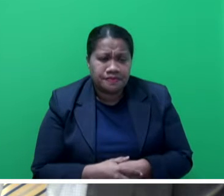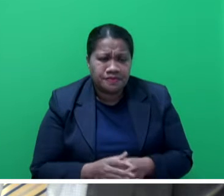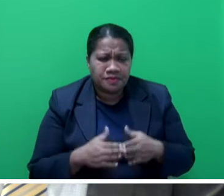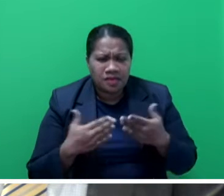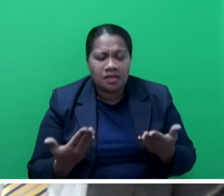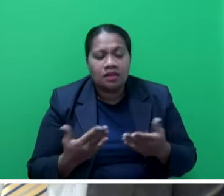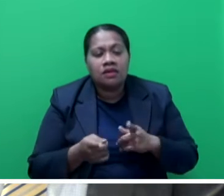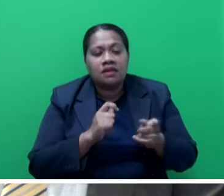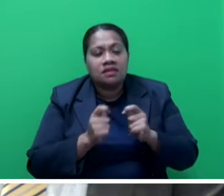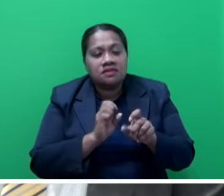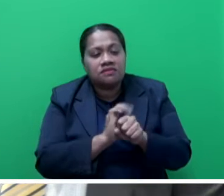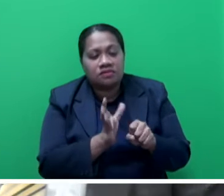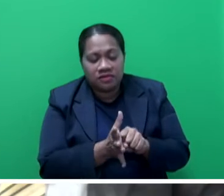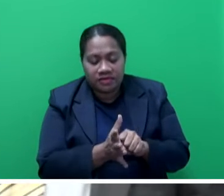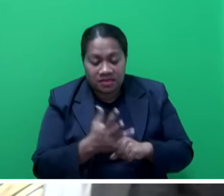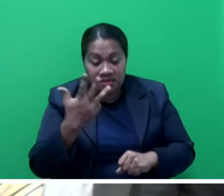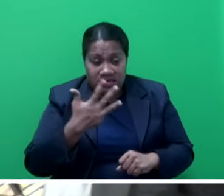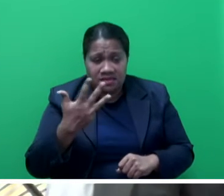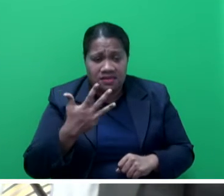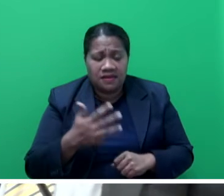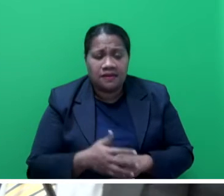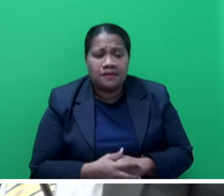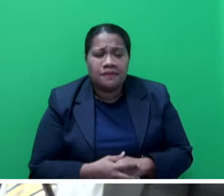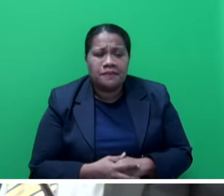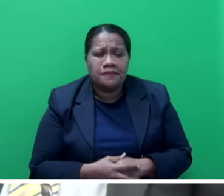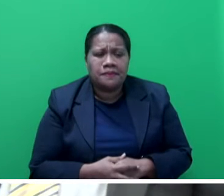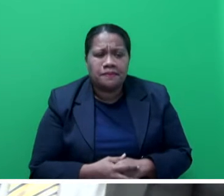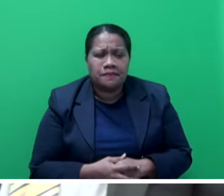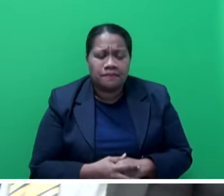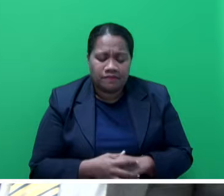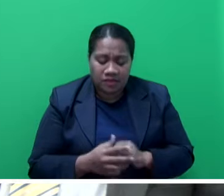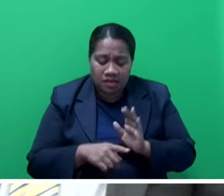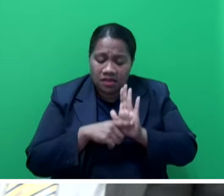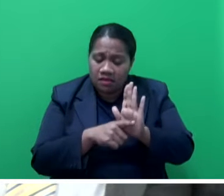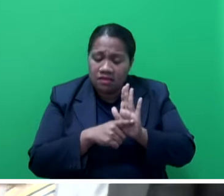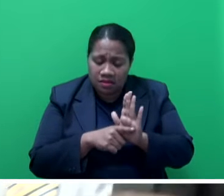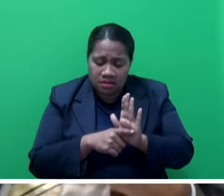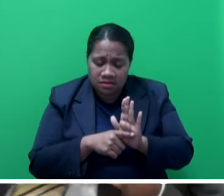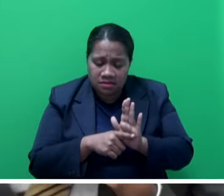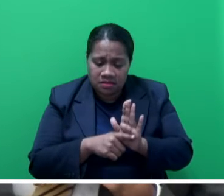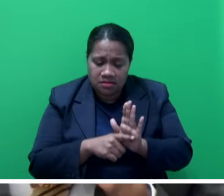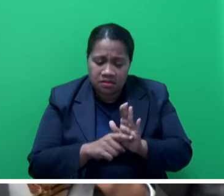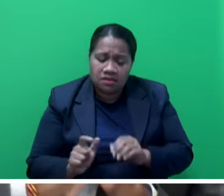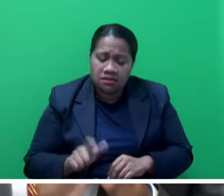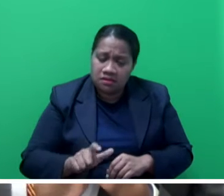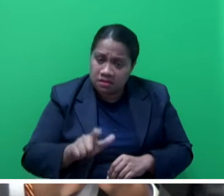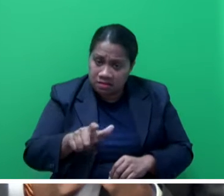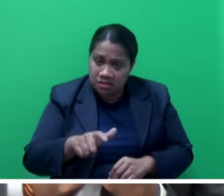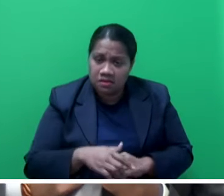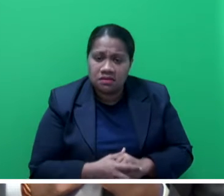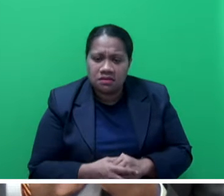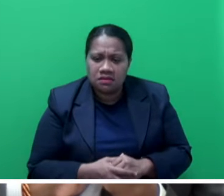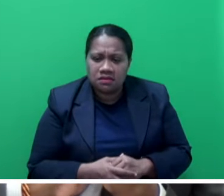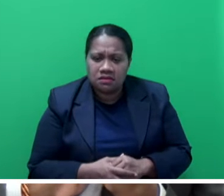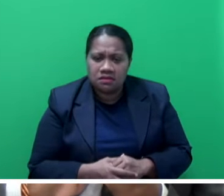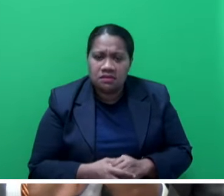for COVID-19 at Lotoko Hospital, Lambasa Hospital, in addition to the Fiji Center for Disease Control at